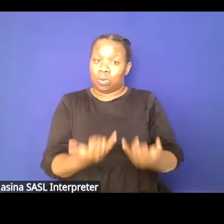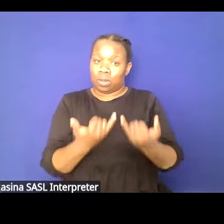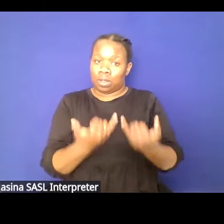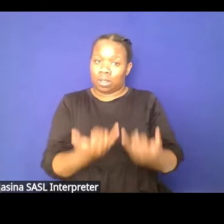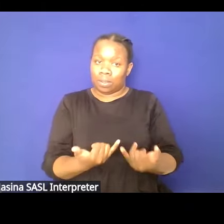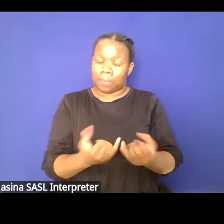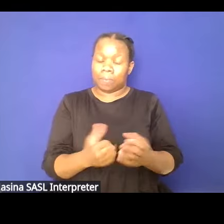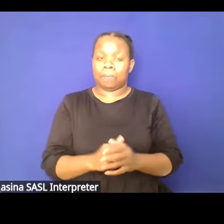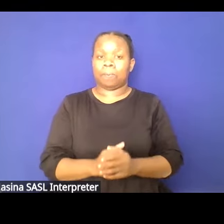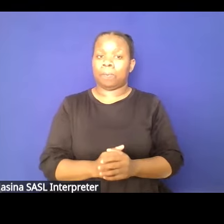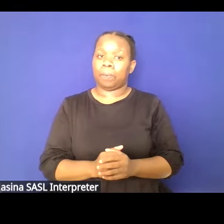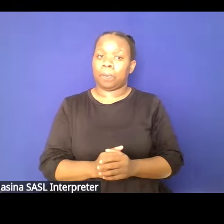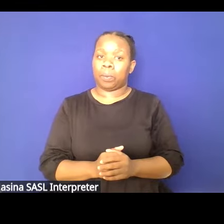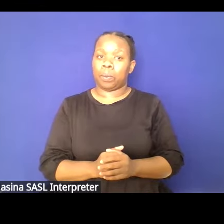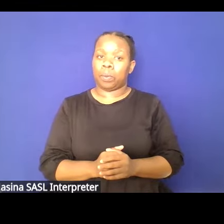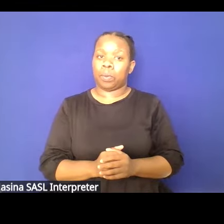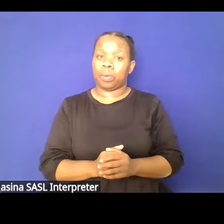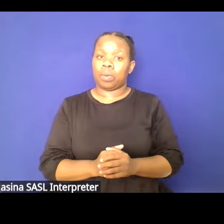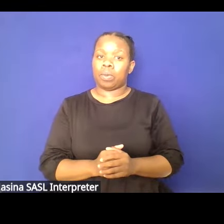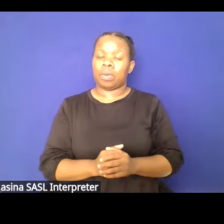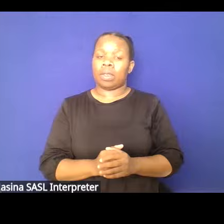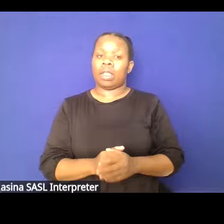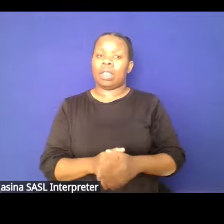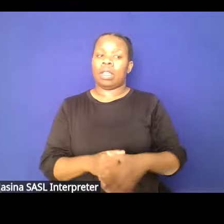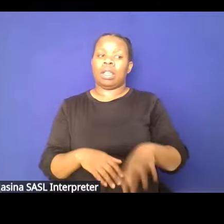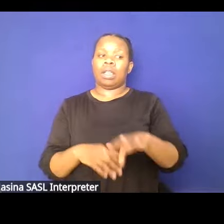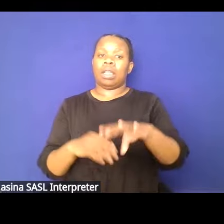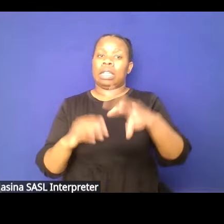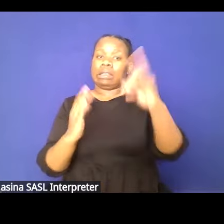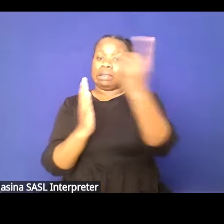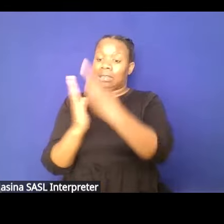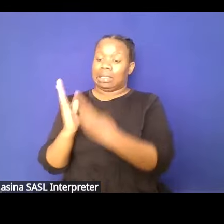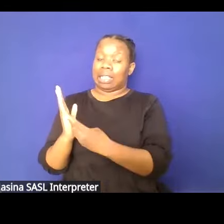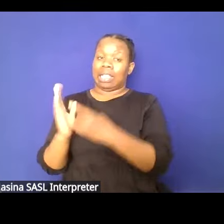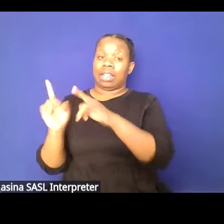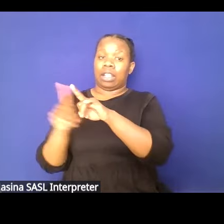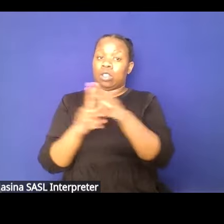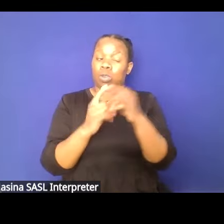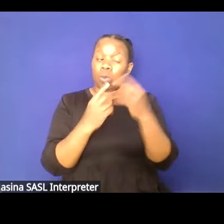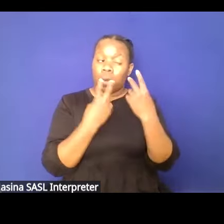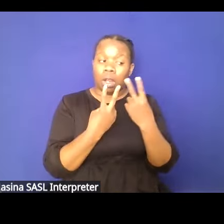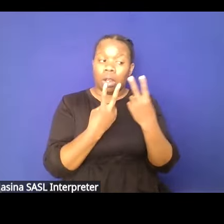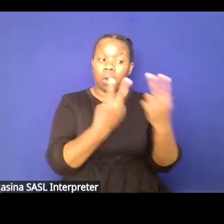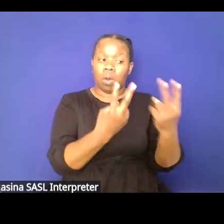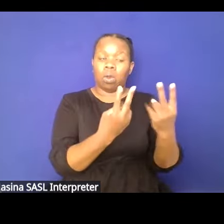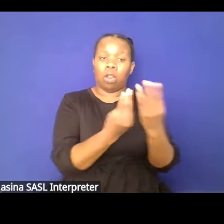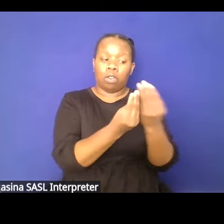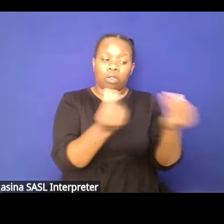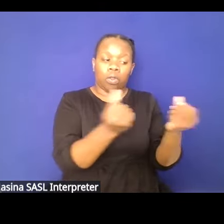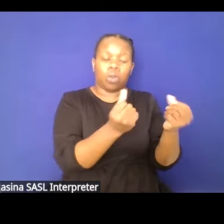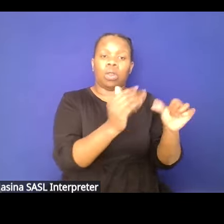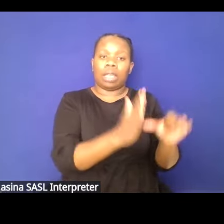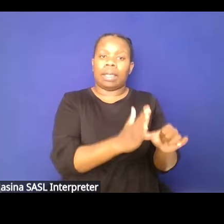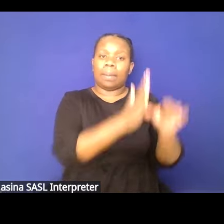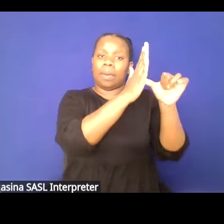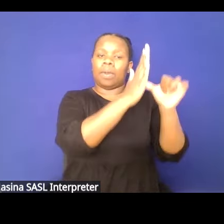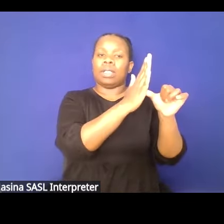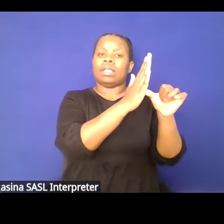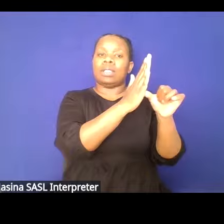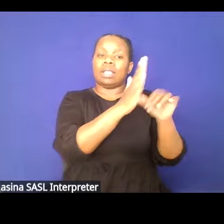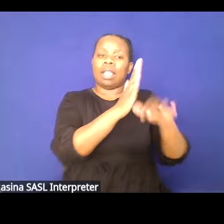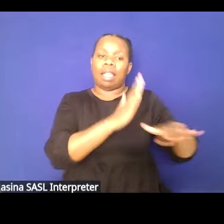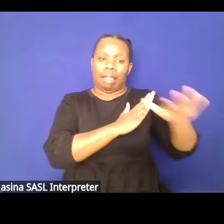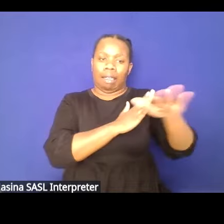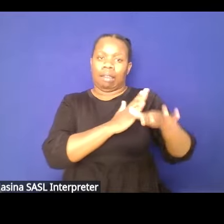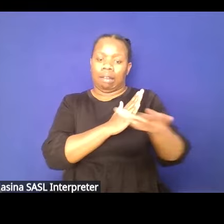is designed, and we are going to be looking at some key areas. Firstly, how persons with